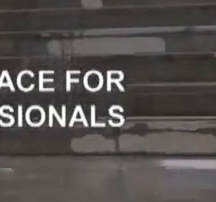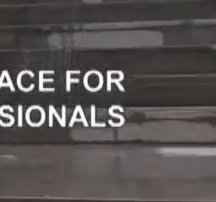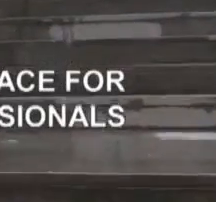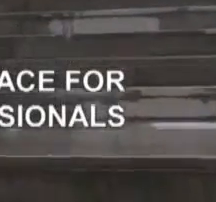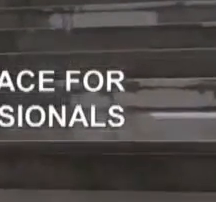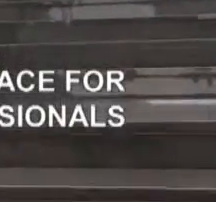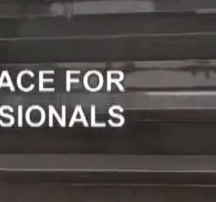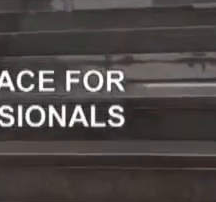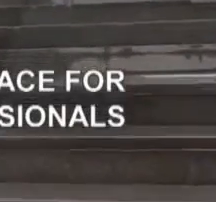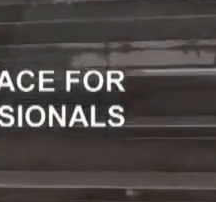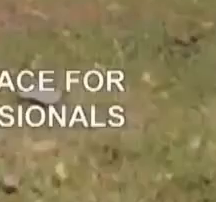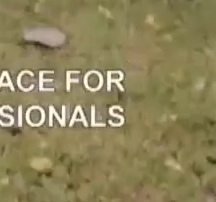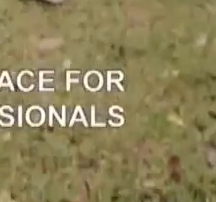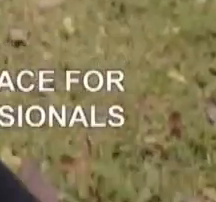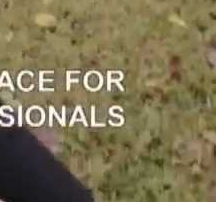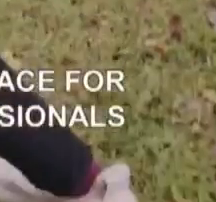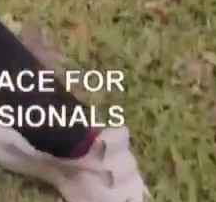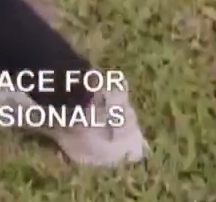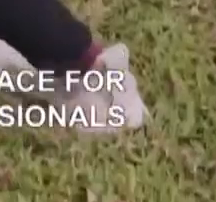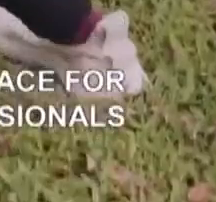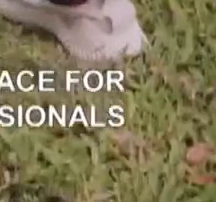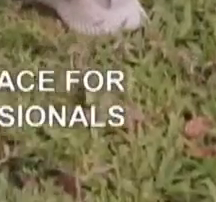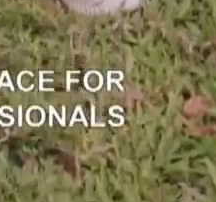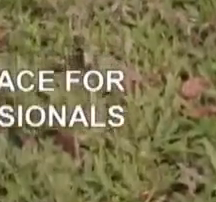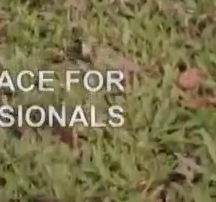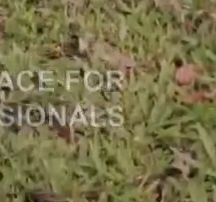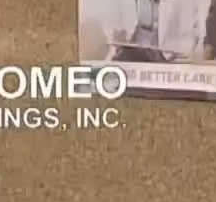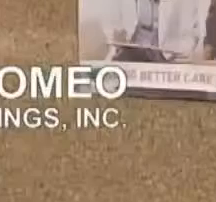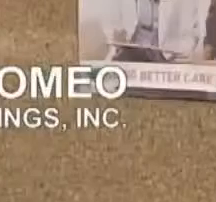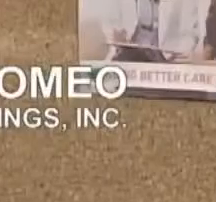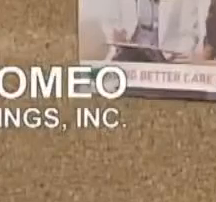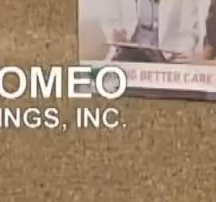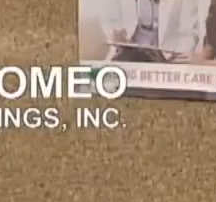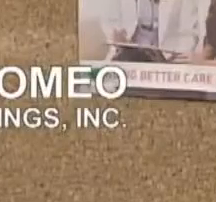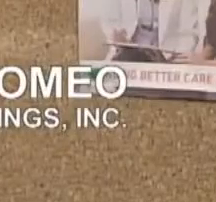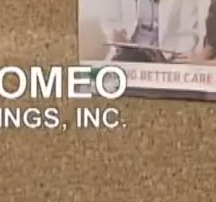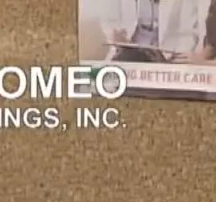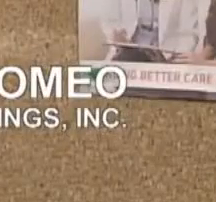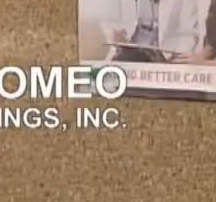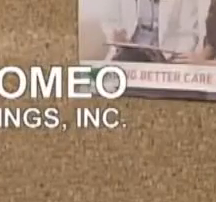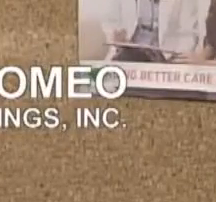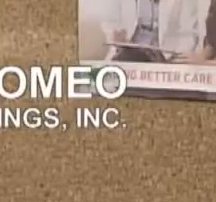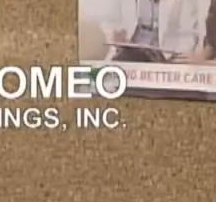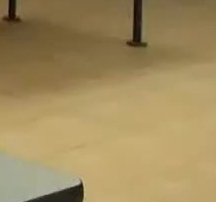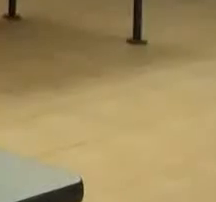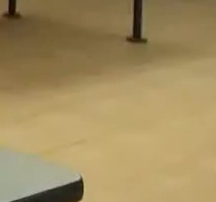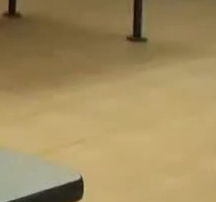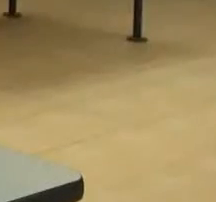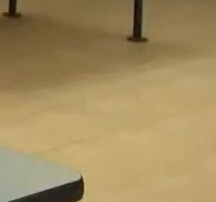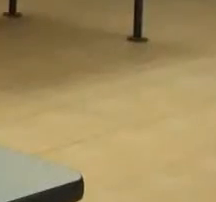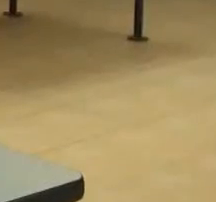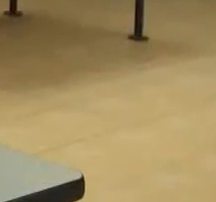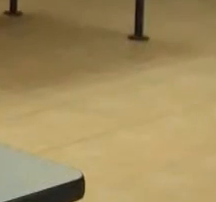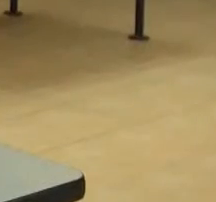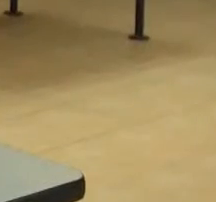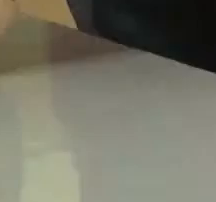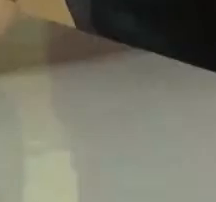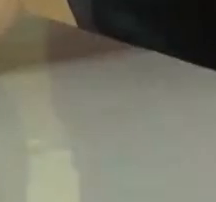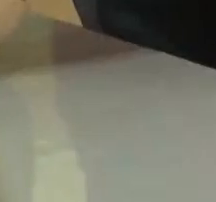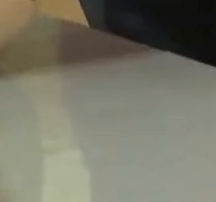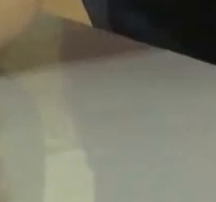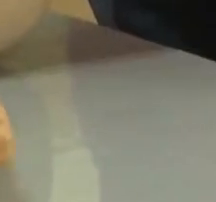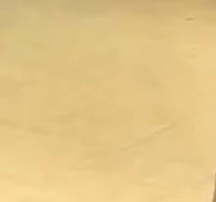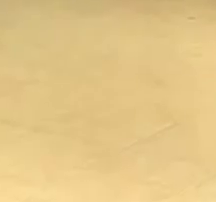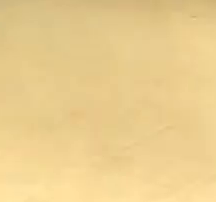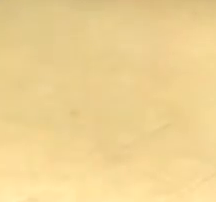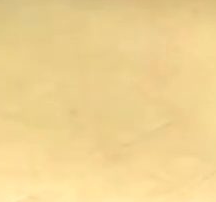flexibility, they look for consistency, predictability in their lives. We'd like to continue to push with the schools, and we're working with quite a few of the